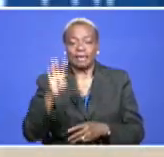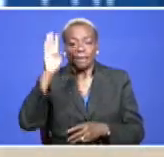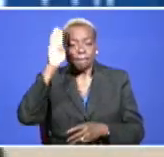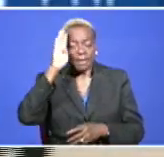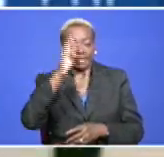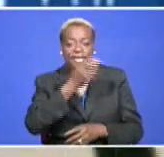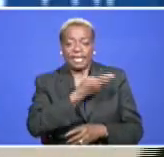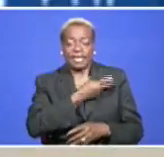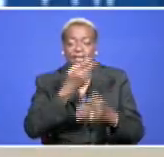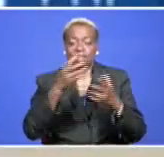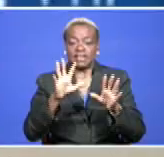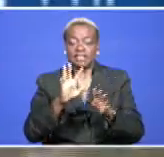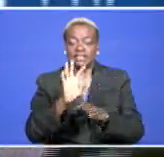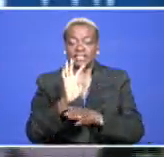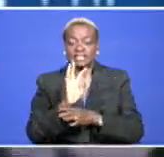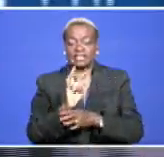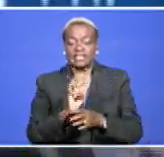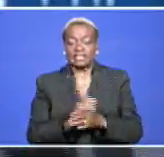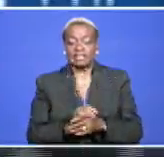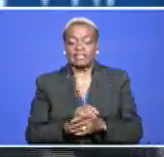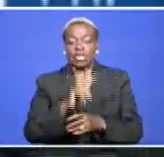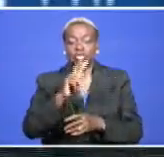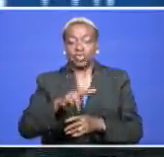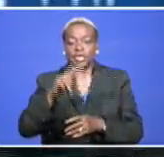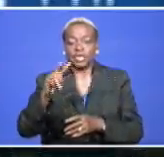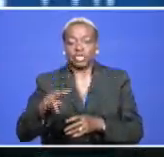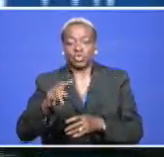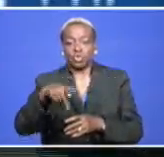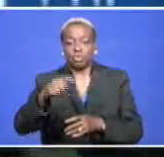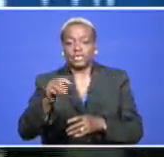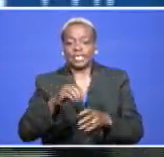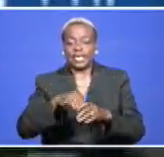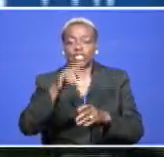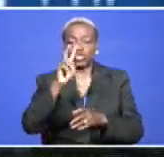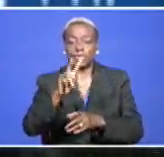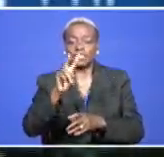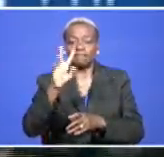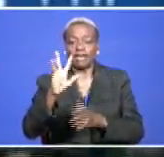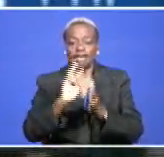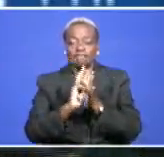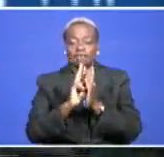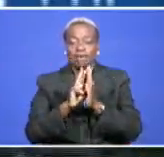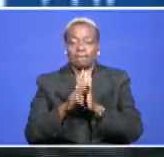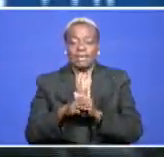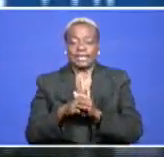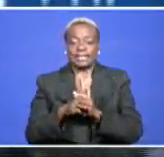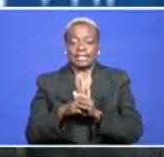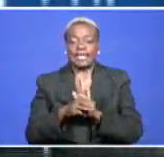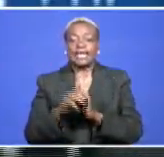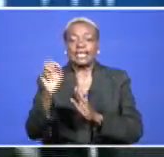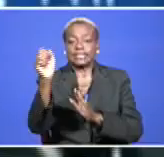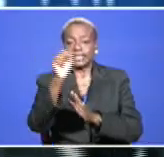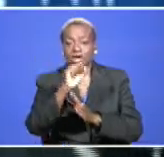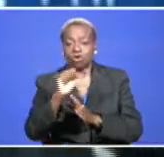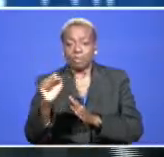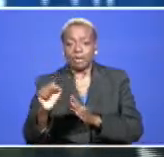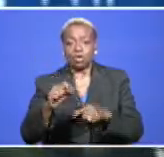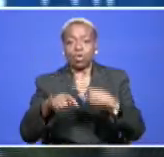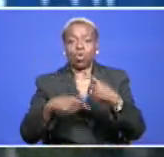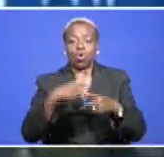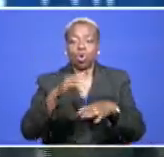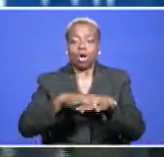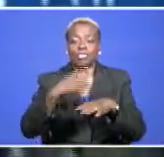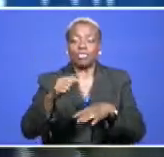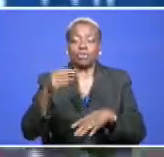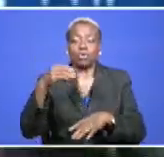6 of 10 from behind the three-point arc with 22 points in 25 minutes. Sacramento now hitting the road for a matchup with the Portland Trail